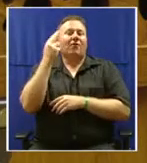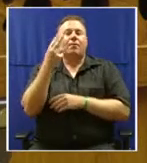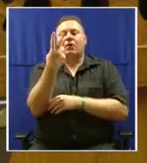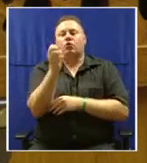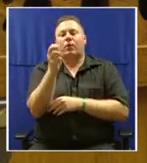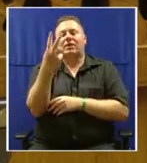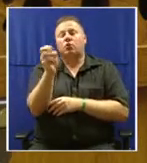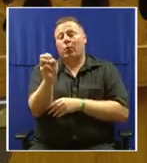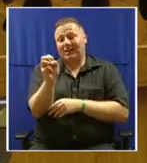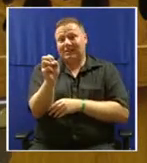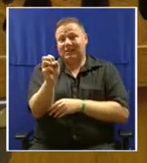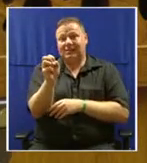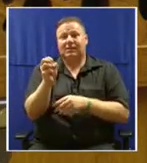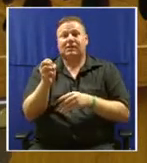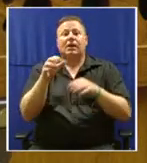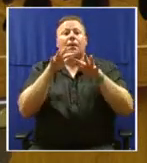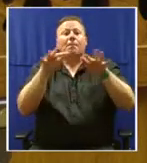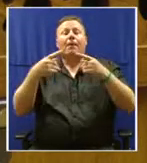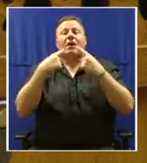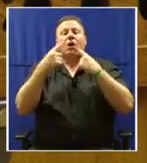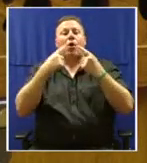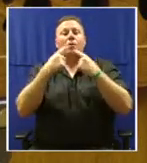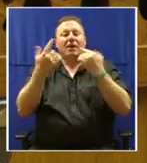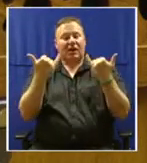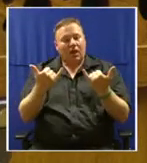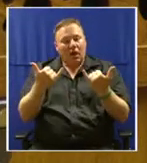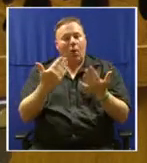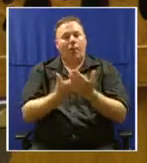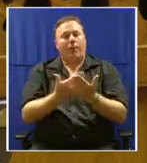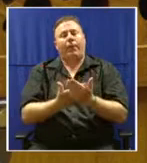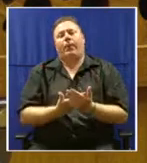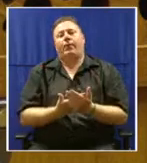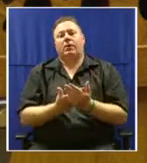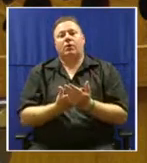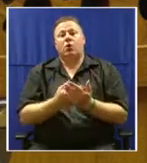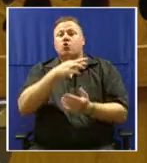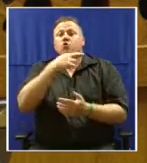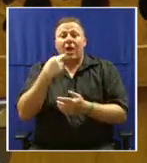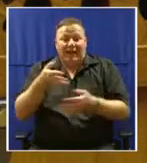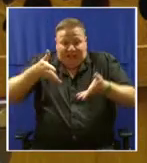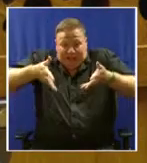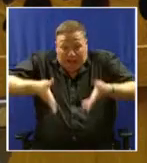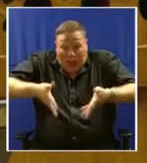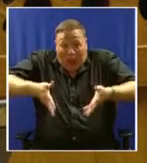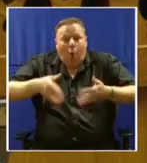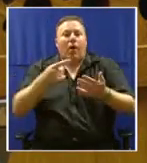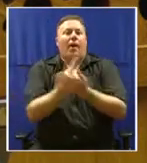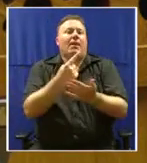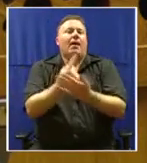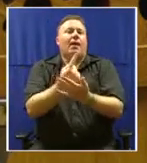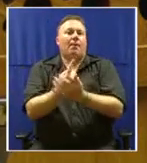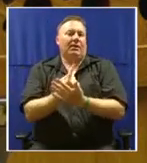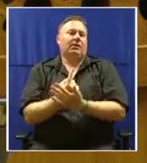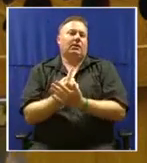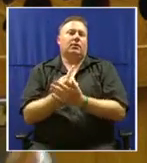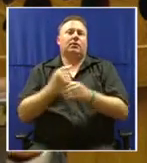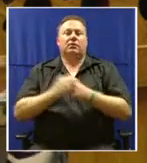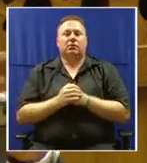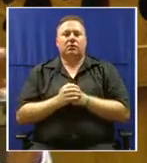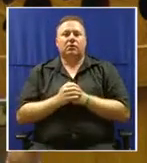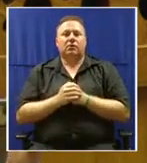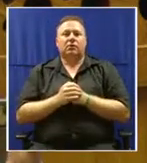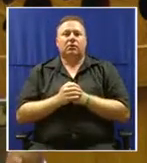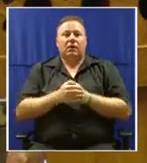comment. This is reality. It is happening as we speak. And